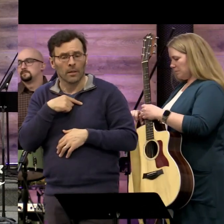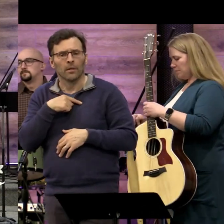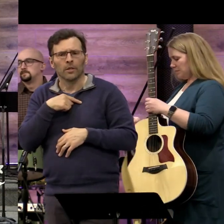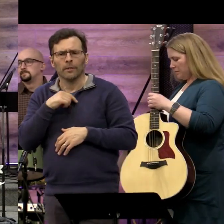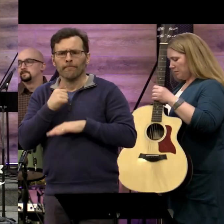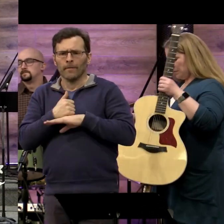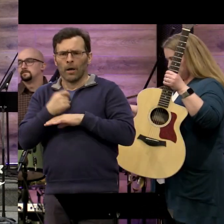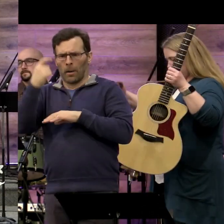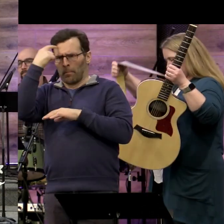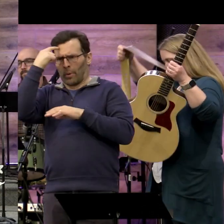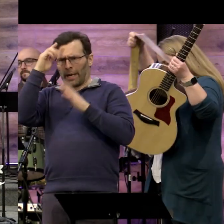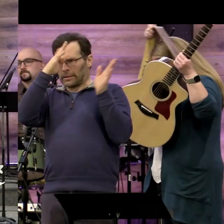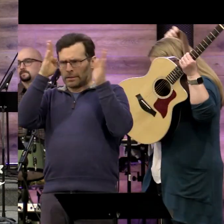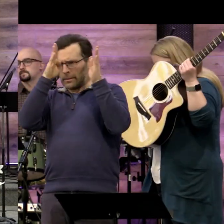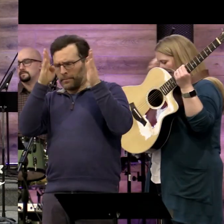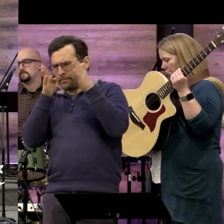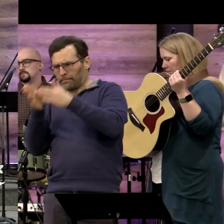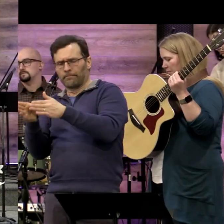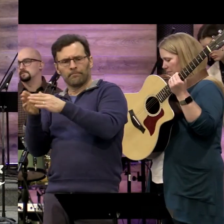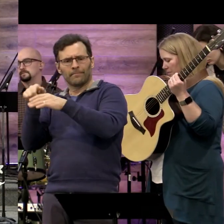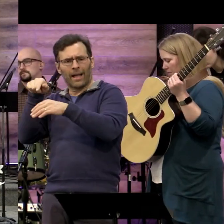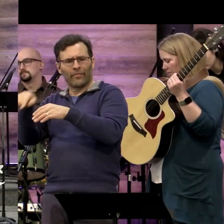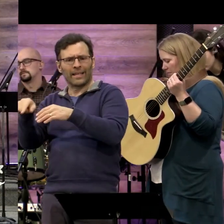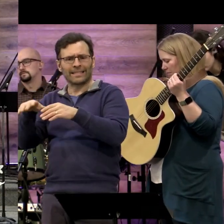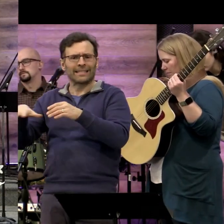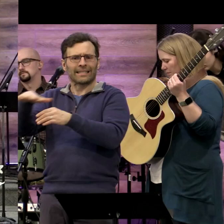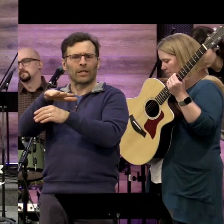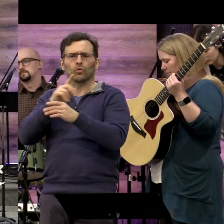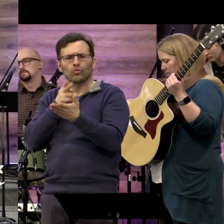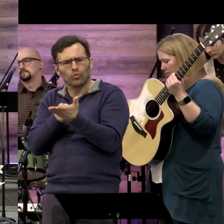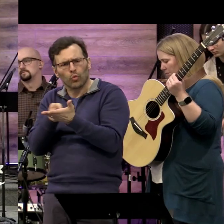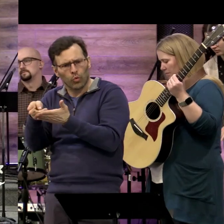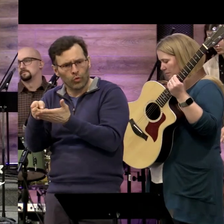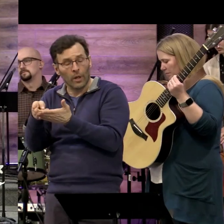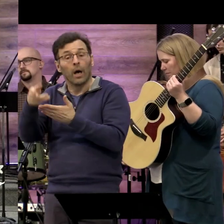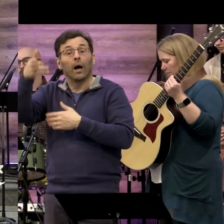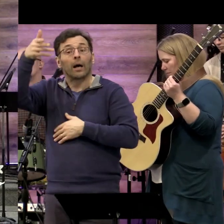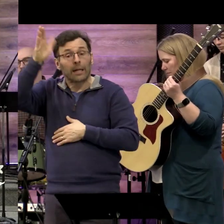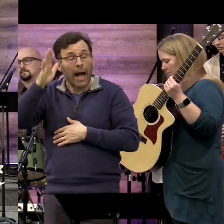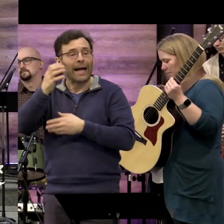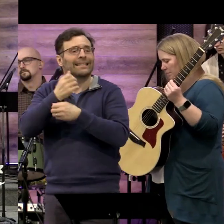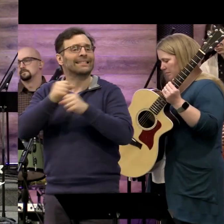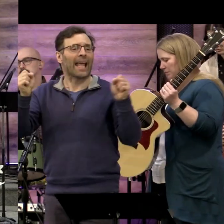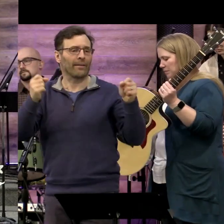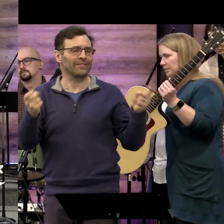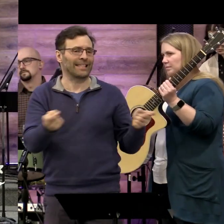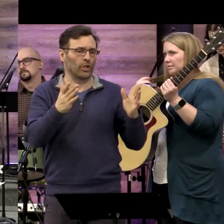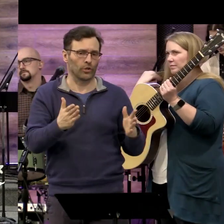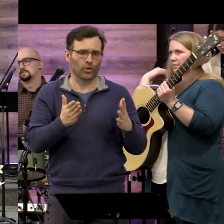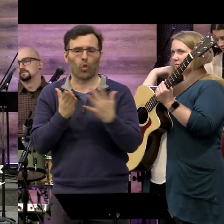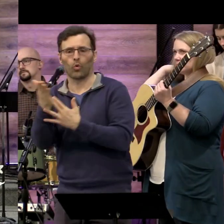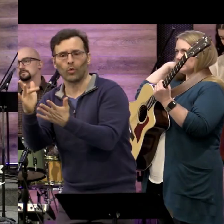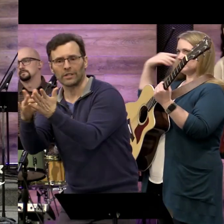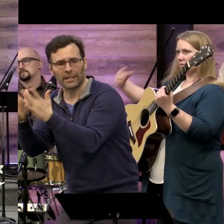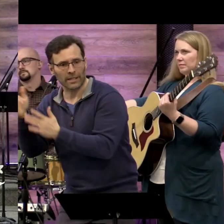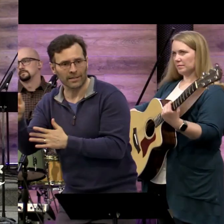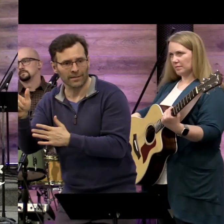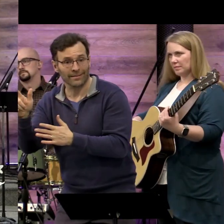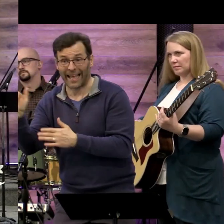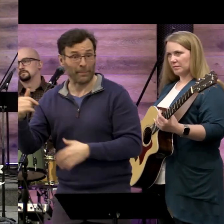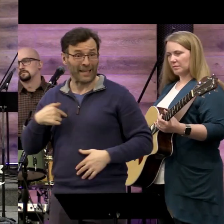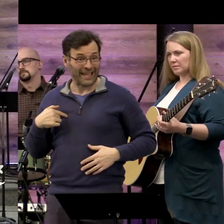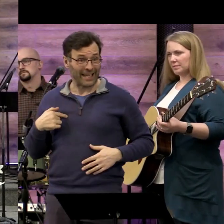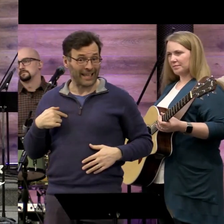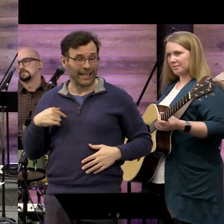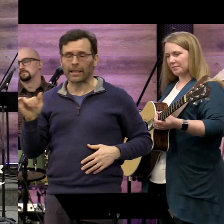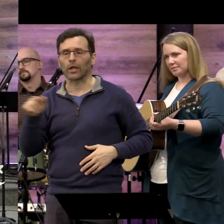reorienting our brains and our lives around this central truth that God saves sinners in Jesus, like me